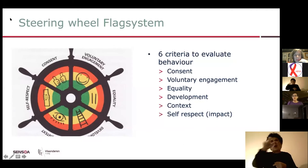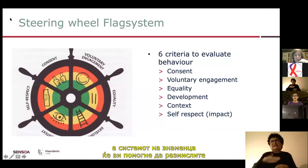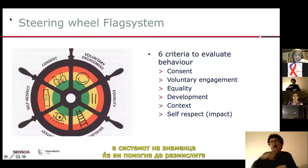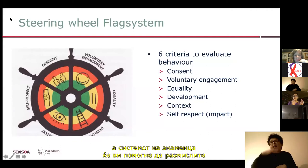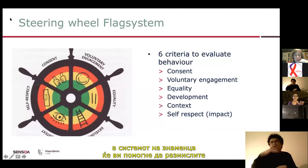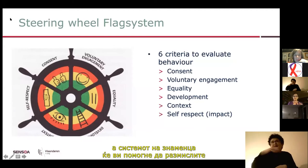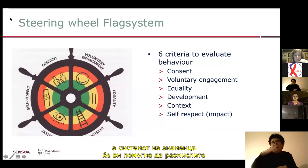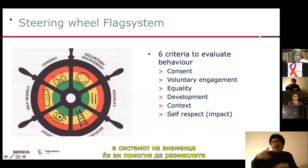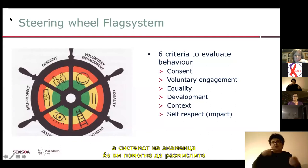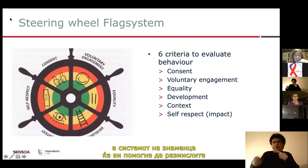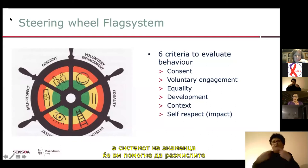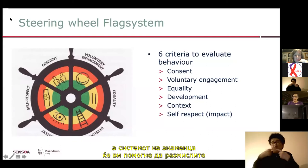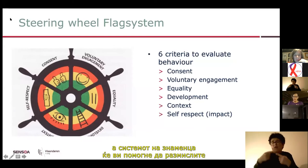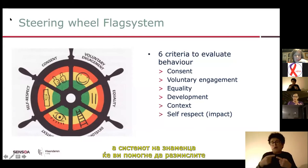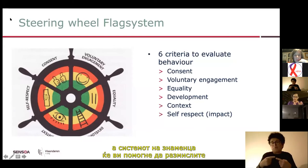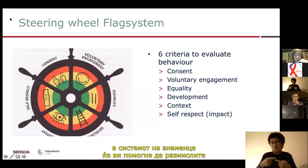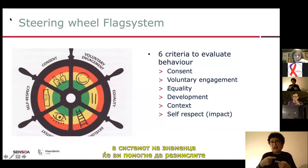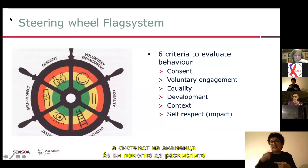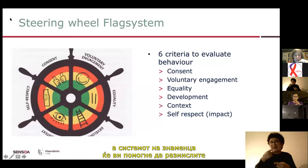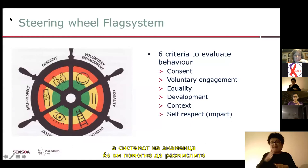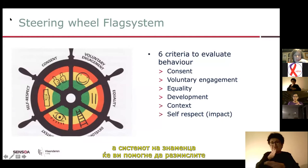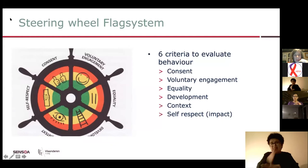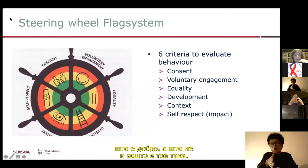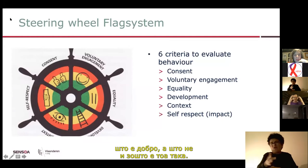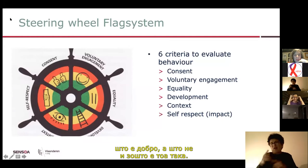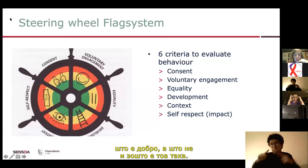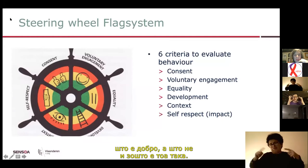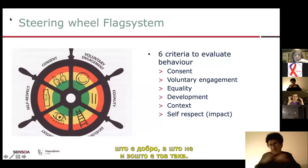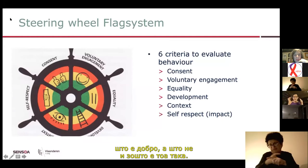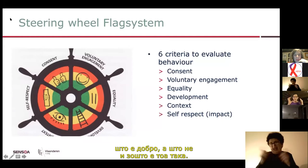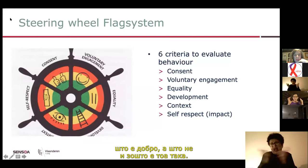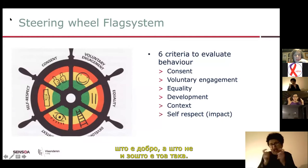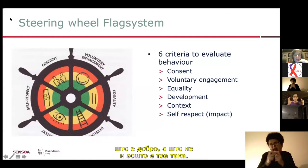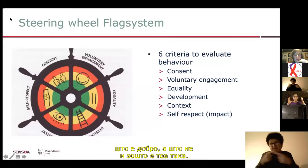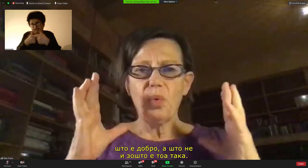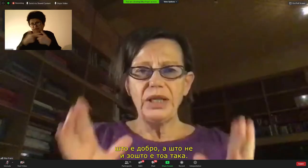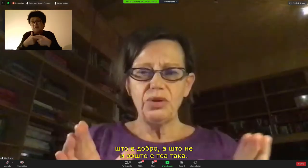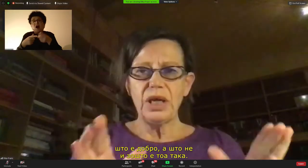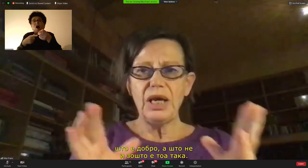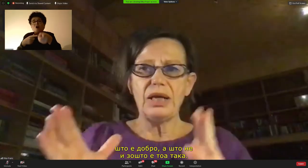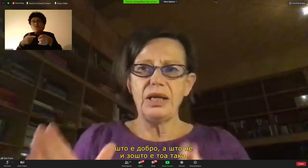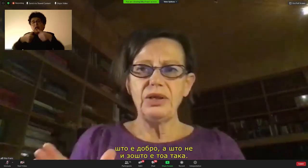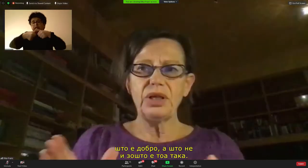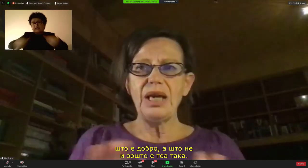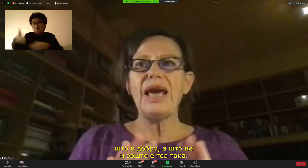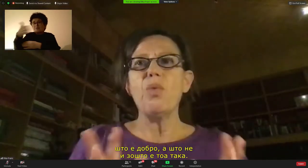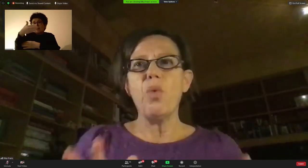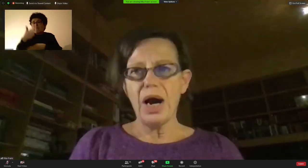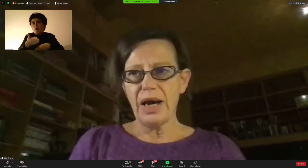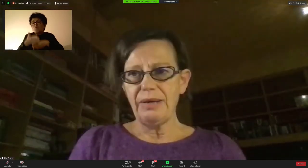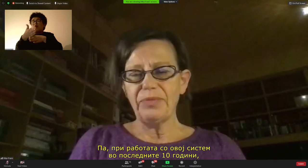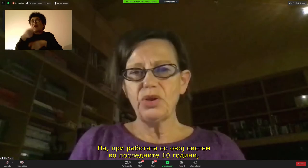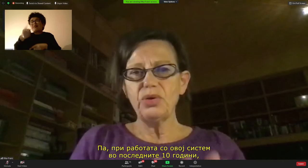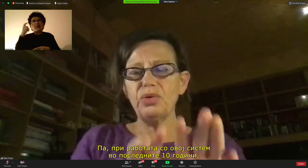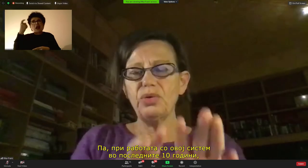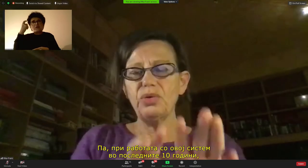much. And this flag system helps you to really think about what is okay and not okay and